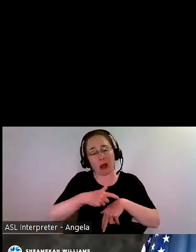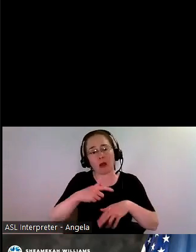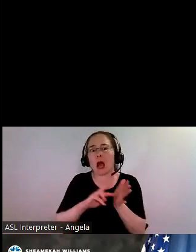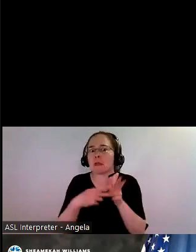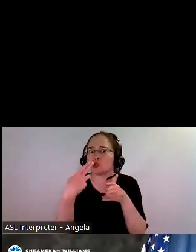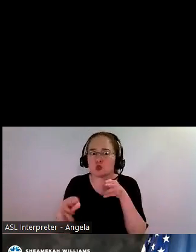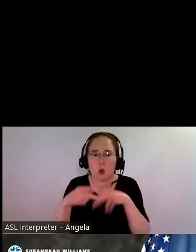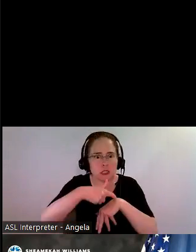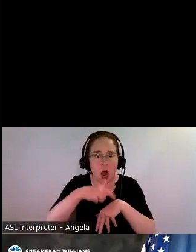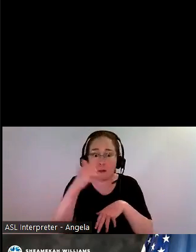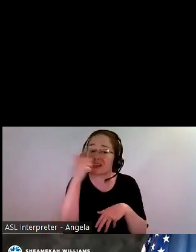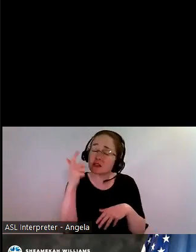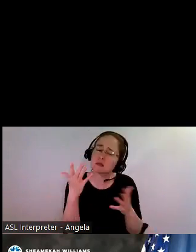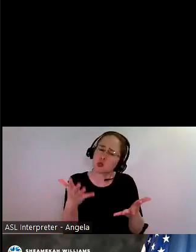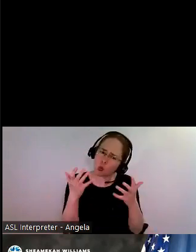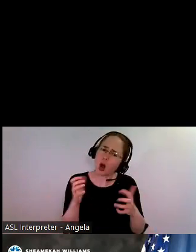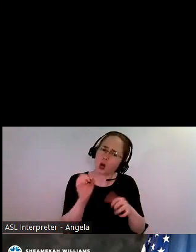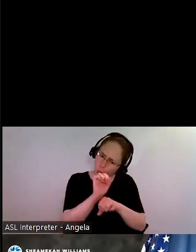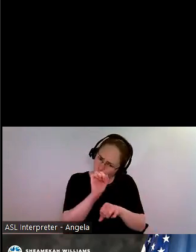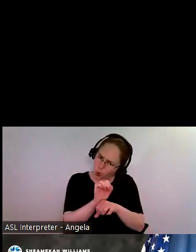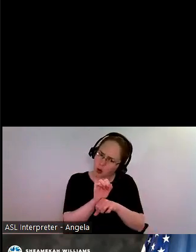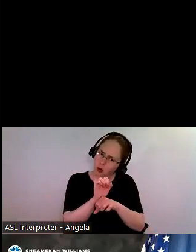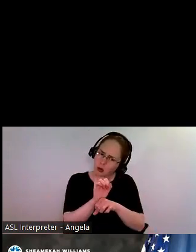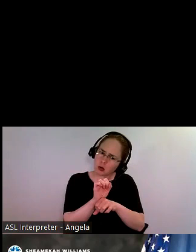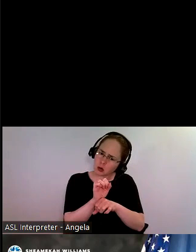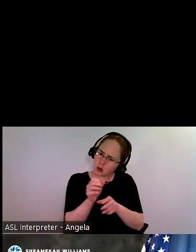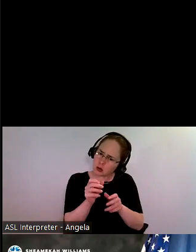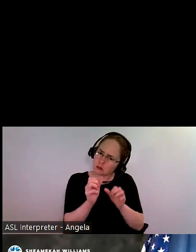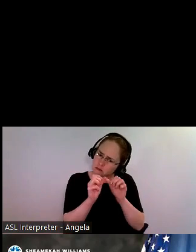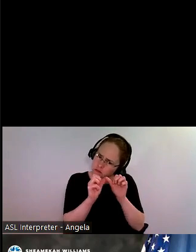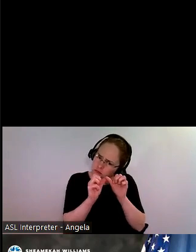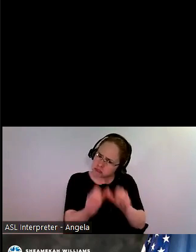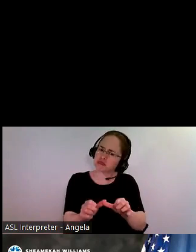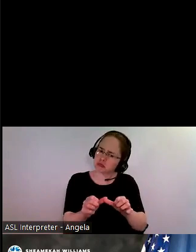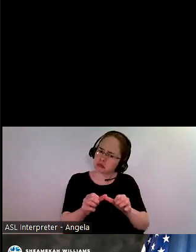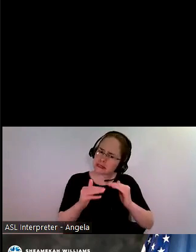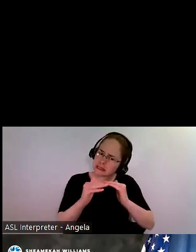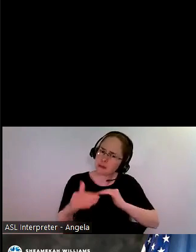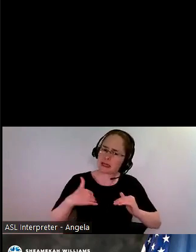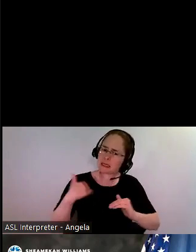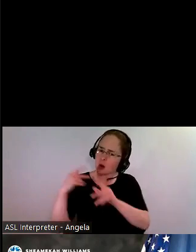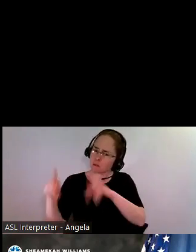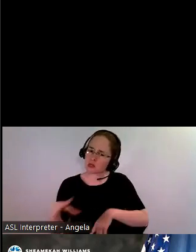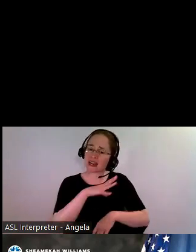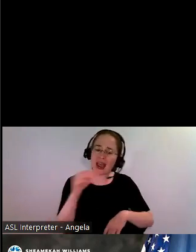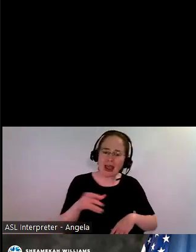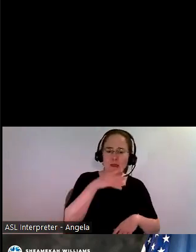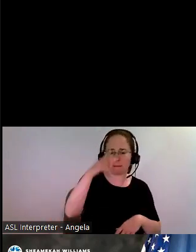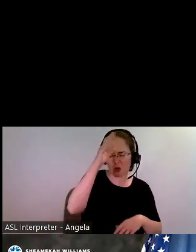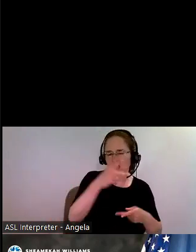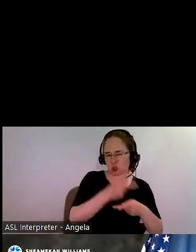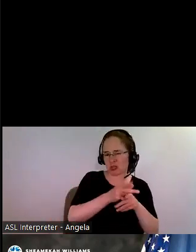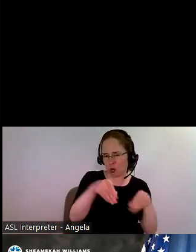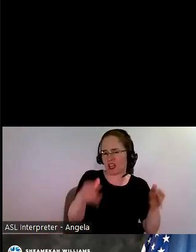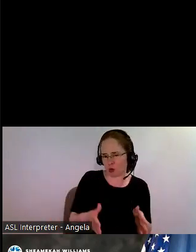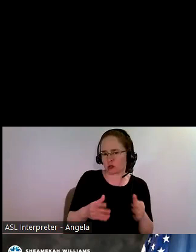short period of time because you want to work on really not just stabilizing the young person, but stabilizing the caregiver and the parent. And what I mean by that